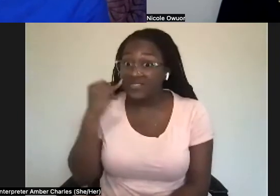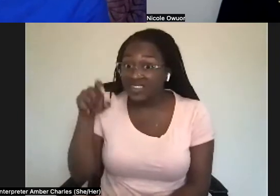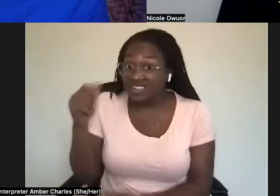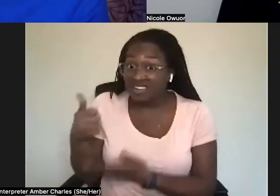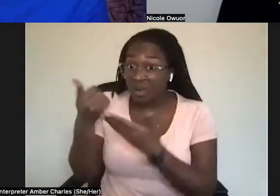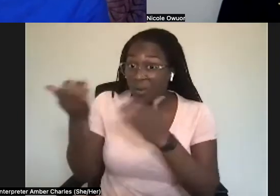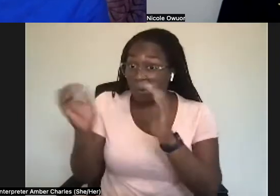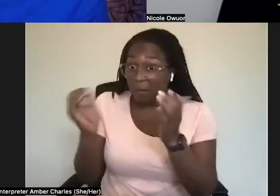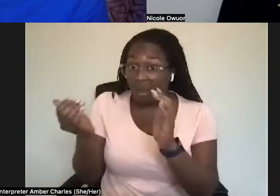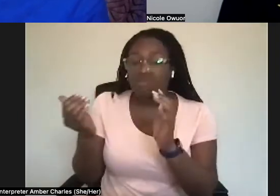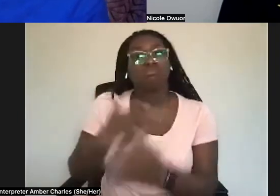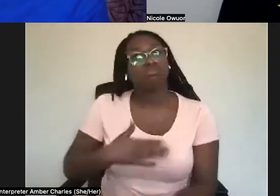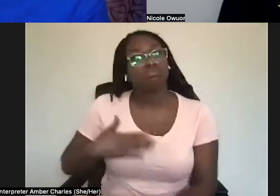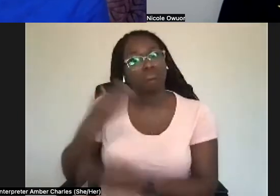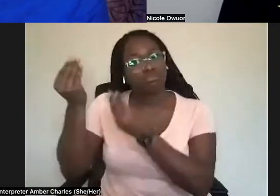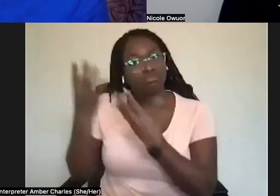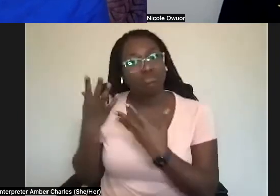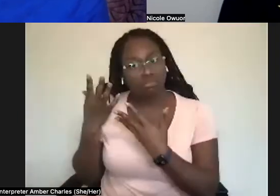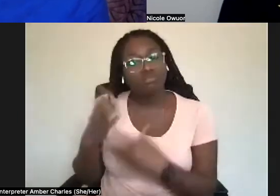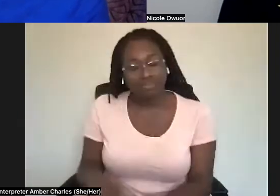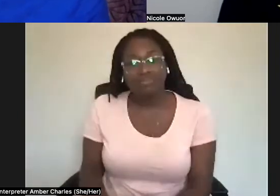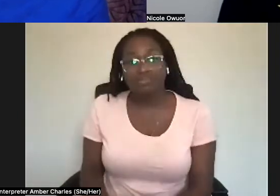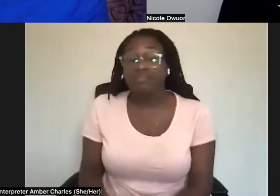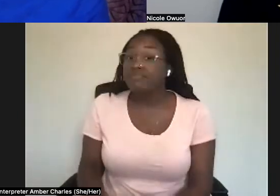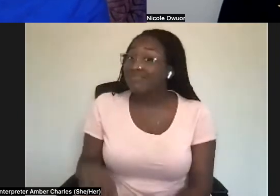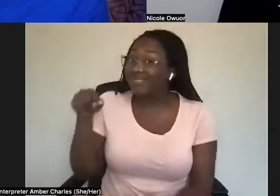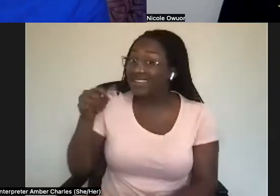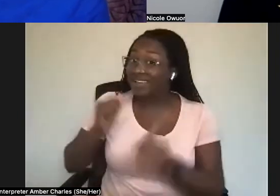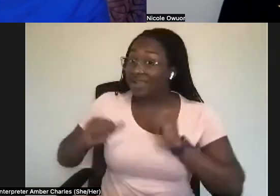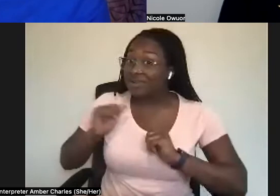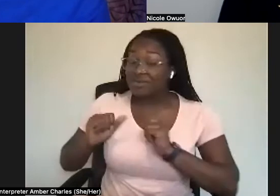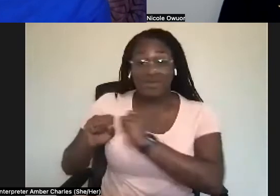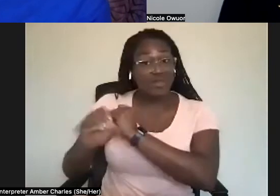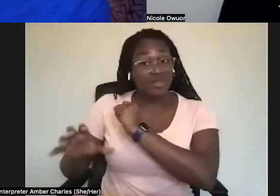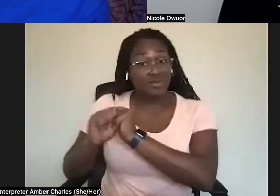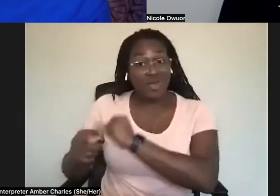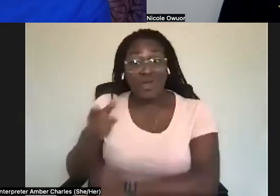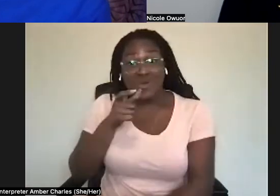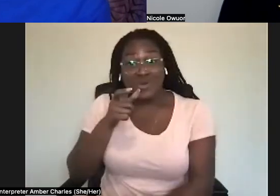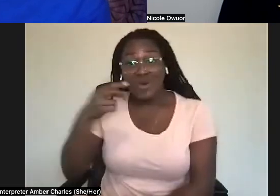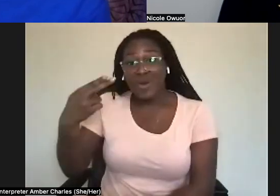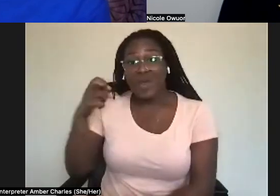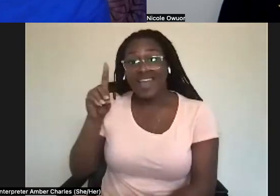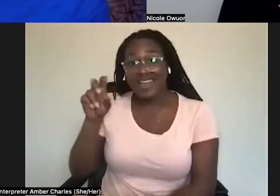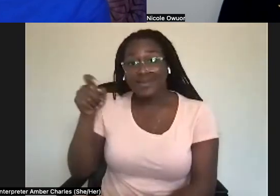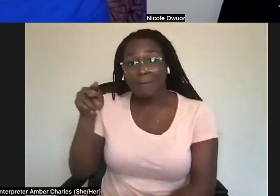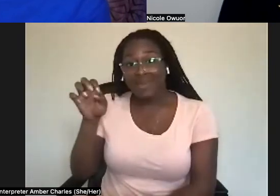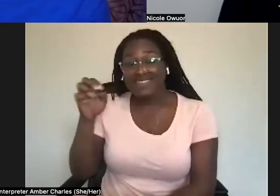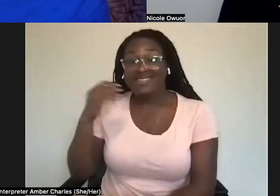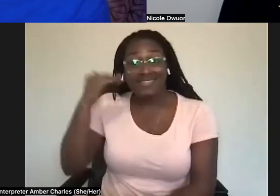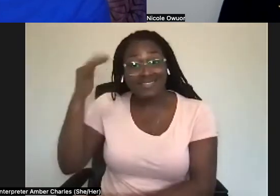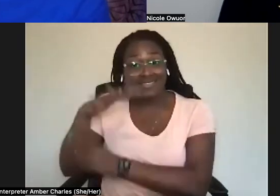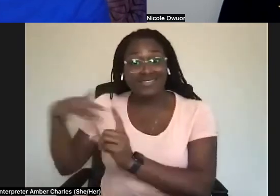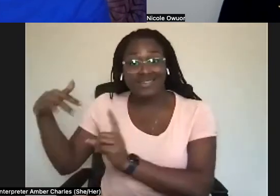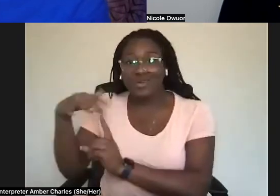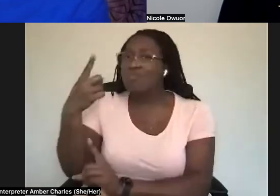comparing, please let me know. This episode is sponsored by Headspace. Headspace has one mission: to improve